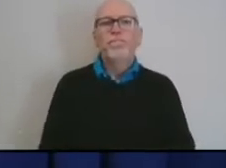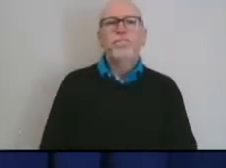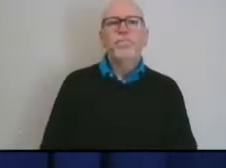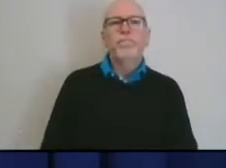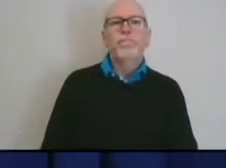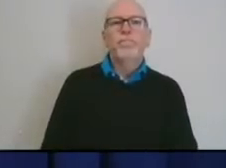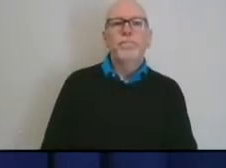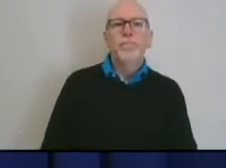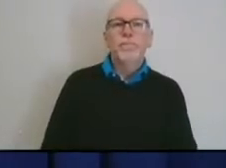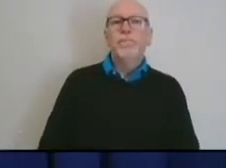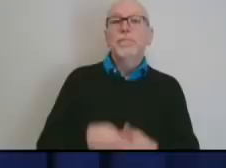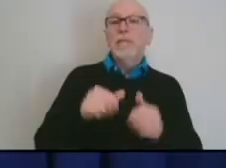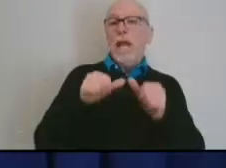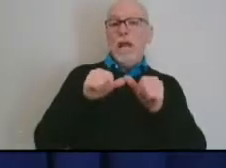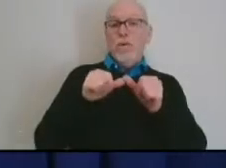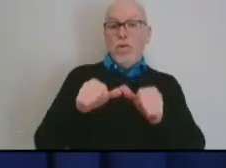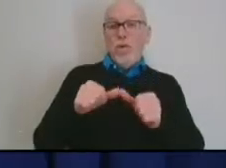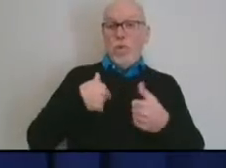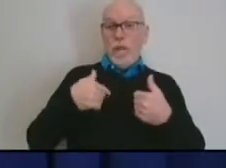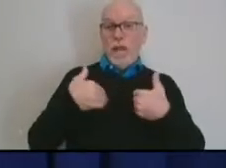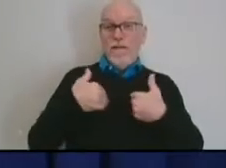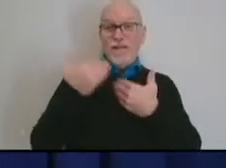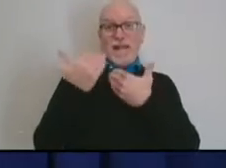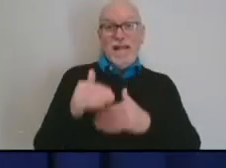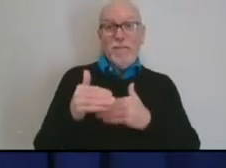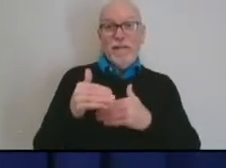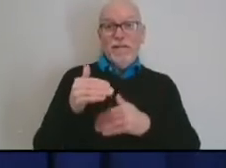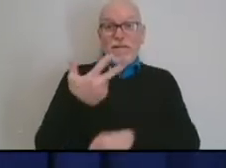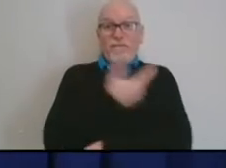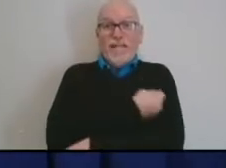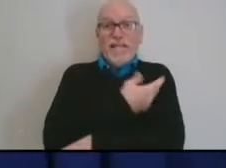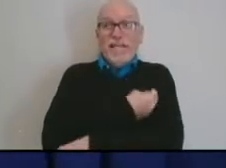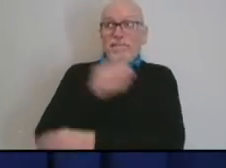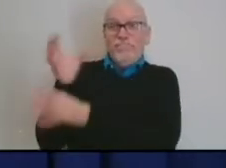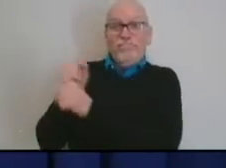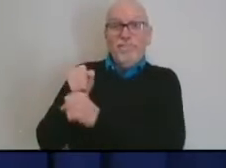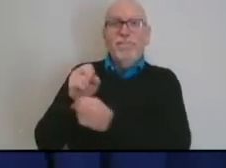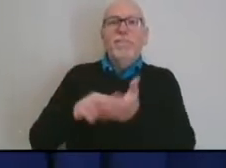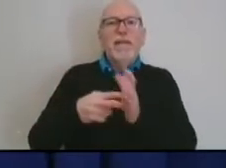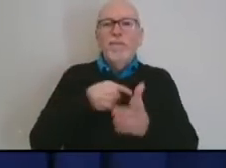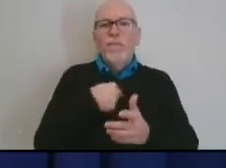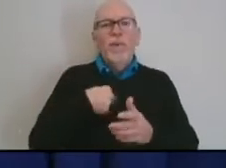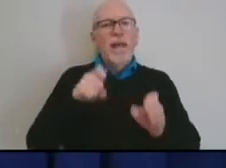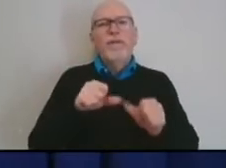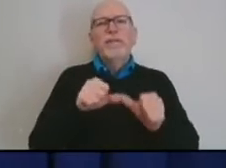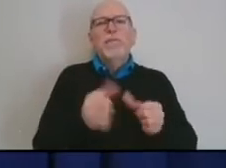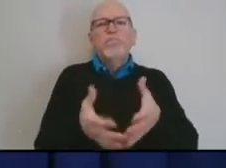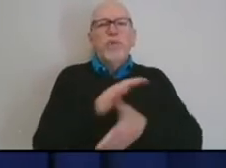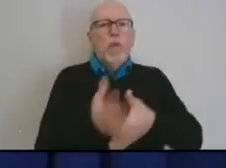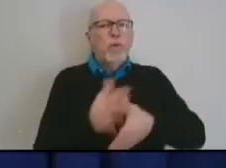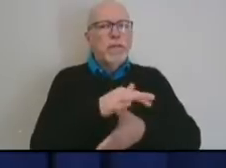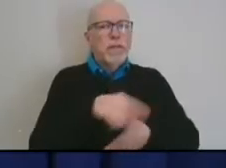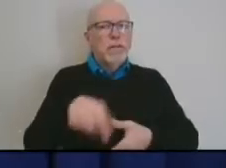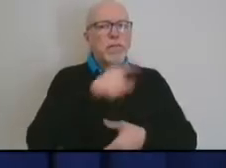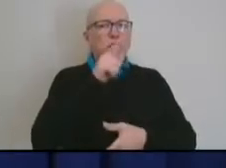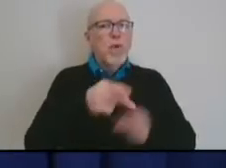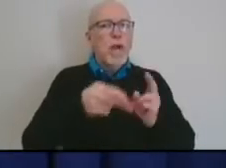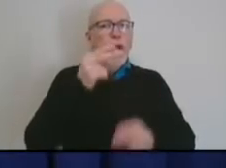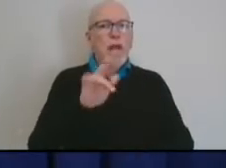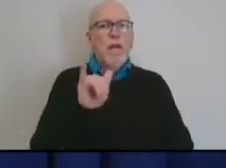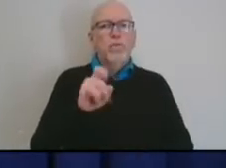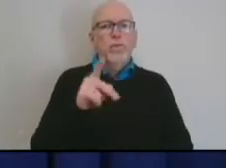as vaccine supplies remain limited, we will continue to prioritize individuals who are most likely to be hospitalized or die